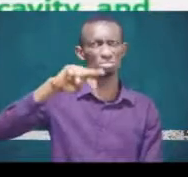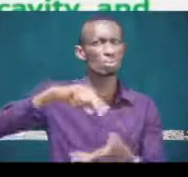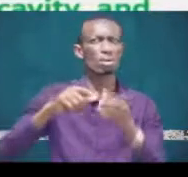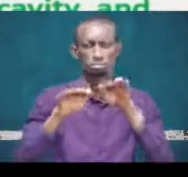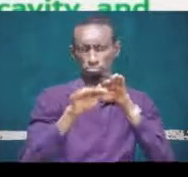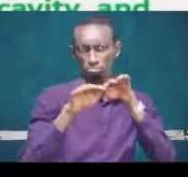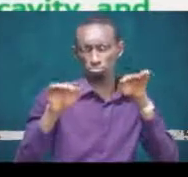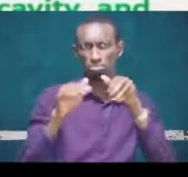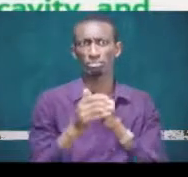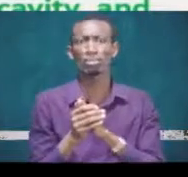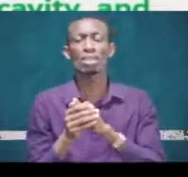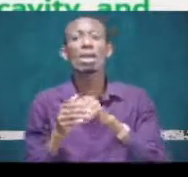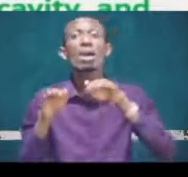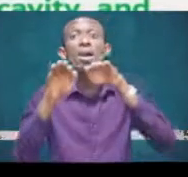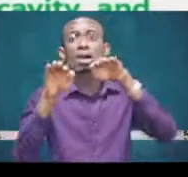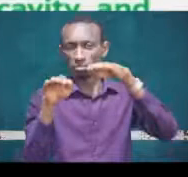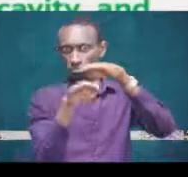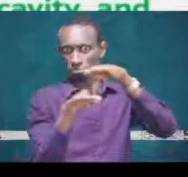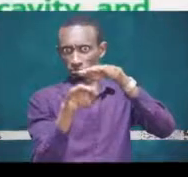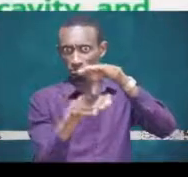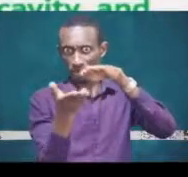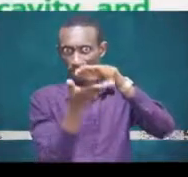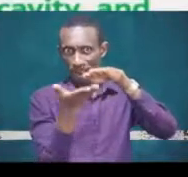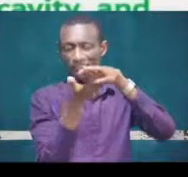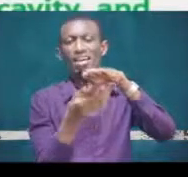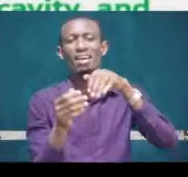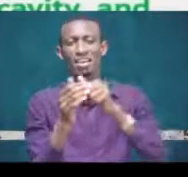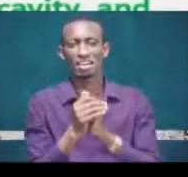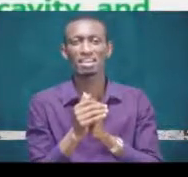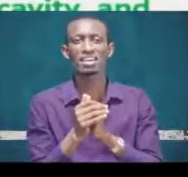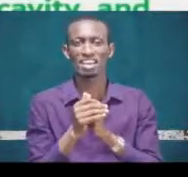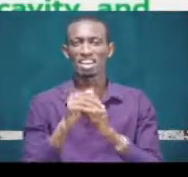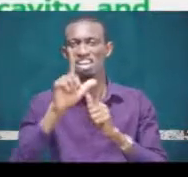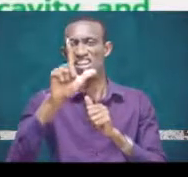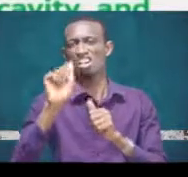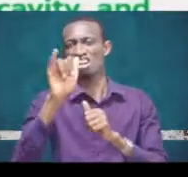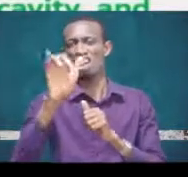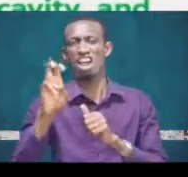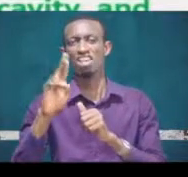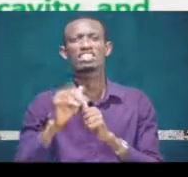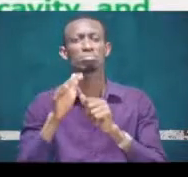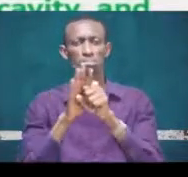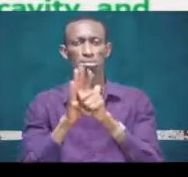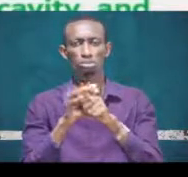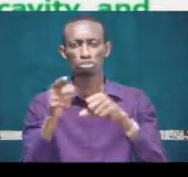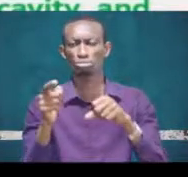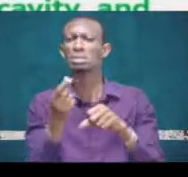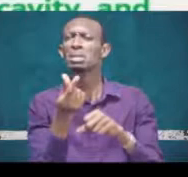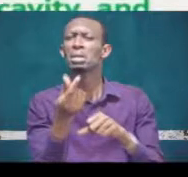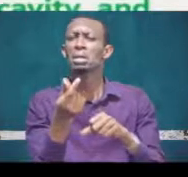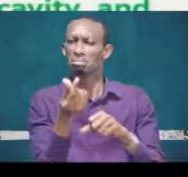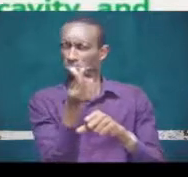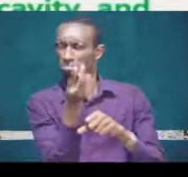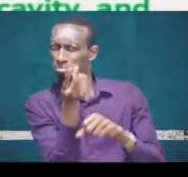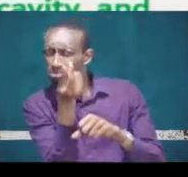at the bottom are youngest and cuboidal shaped, and they will become flattened as they move upward to